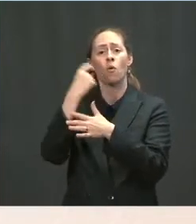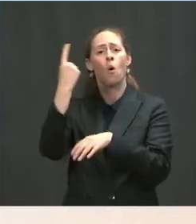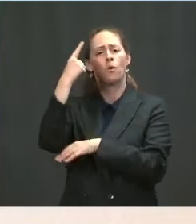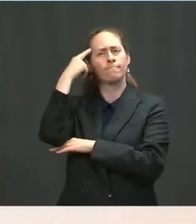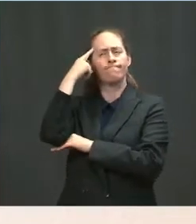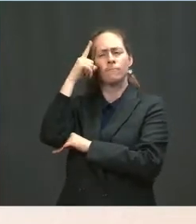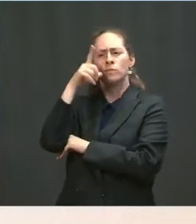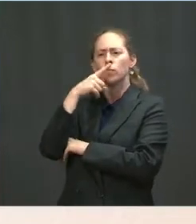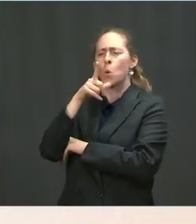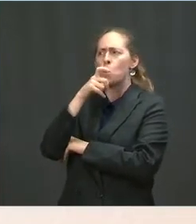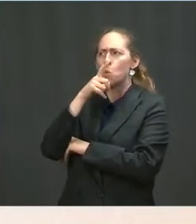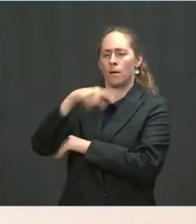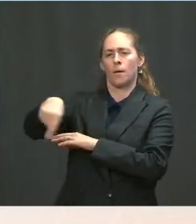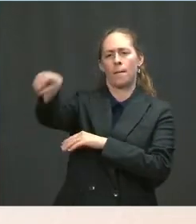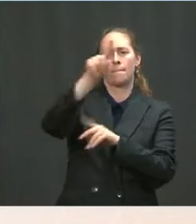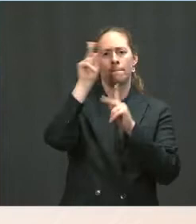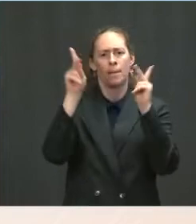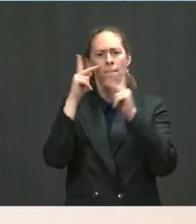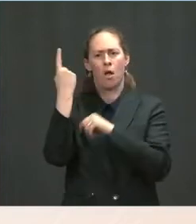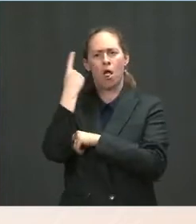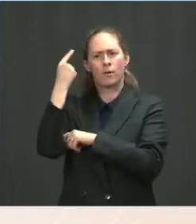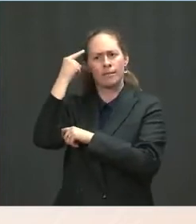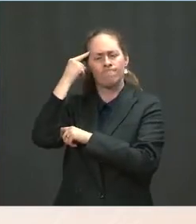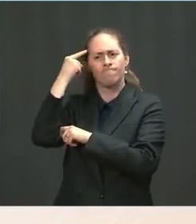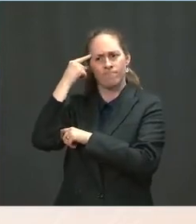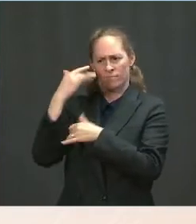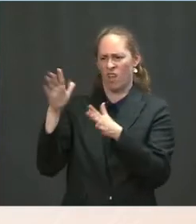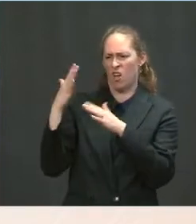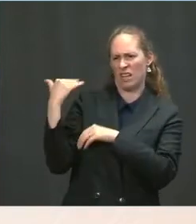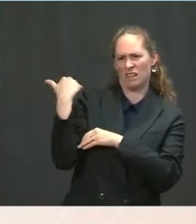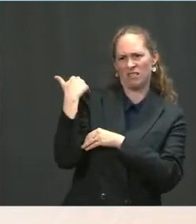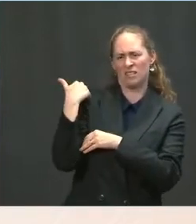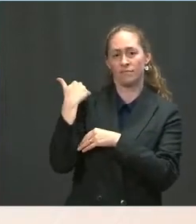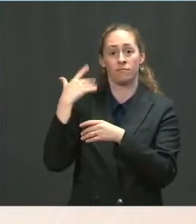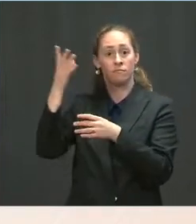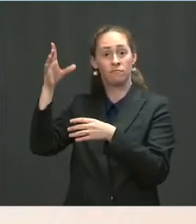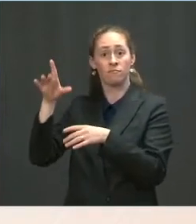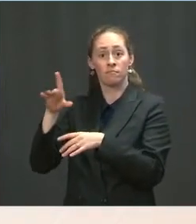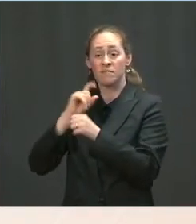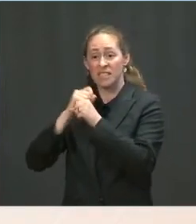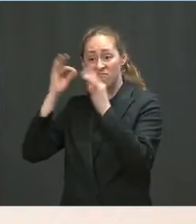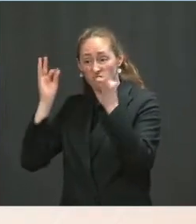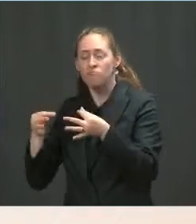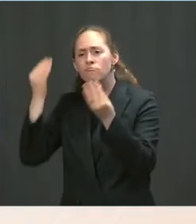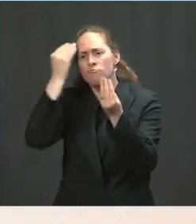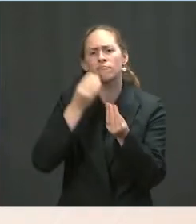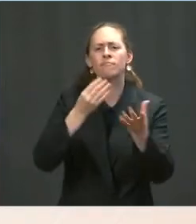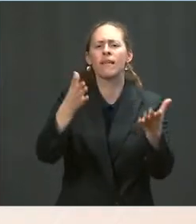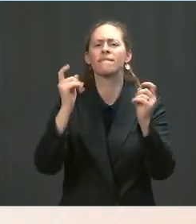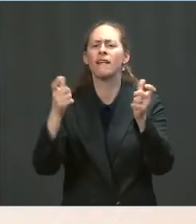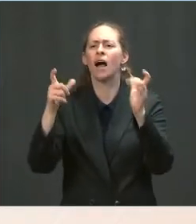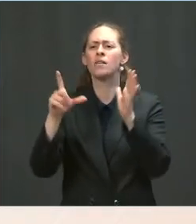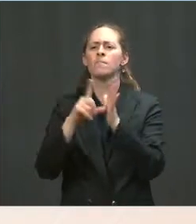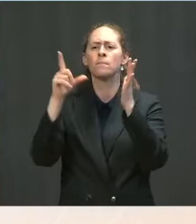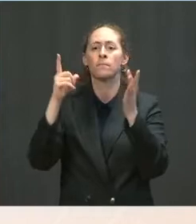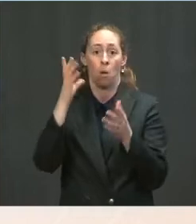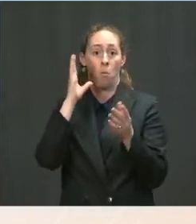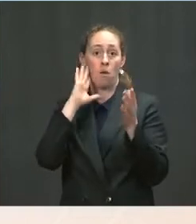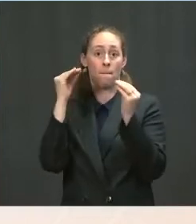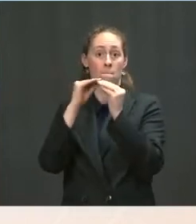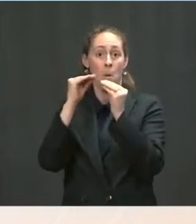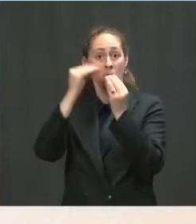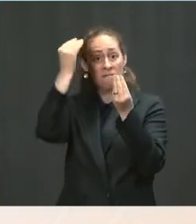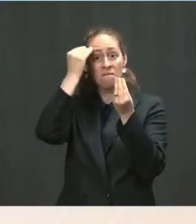And so that's what they did on Tuesday. They got it as quickly as they can. They're going to be releasing this data today, as you know, and it was clear